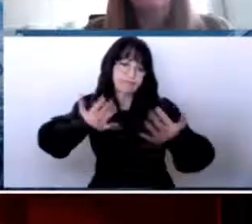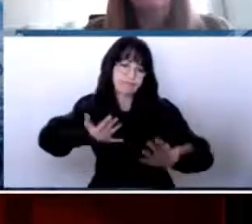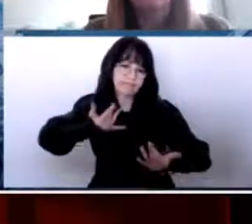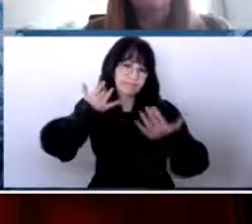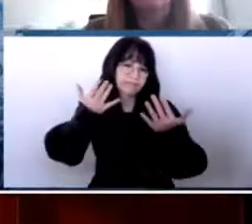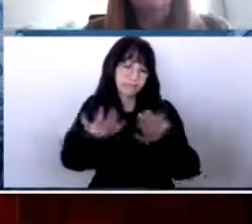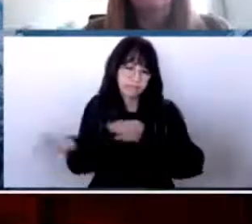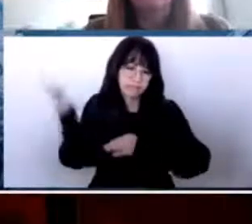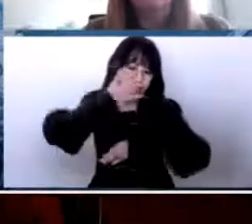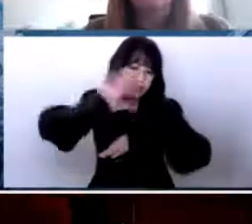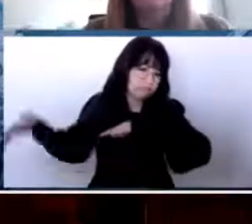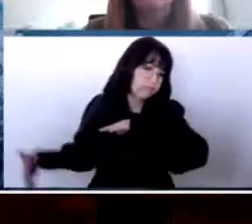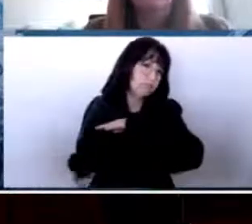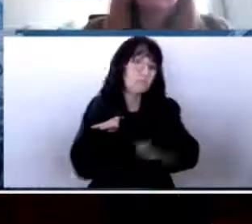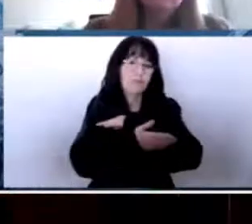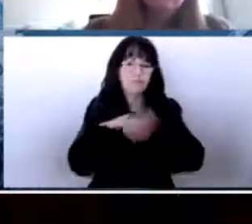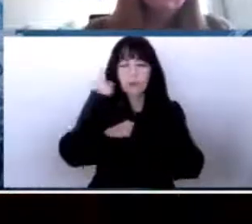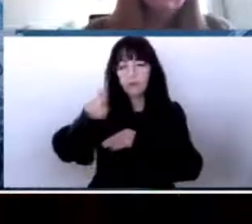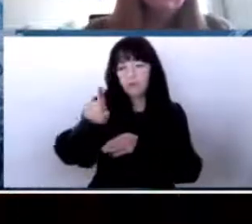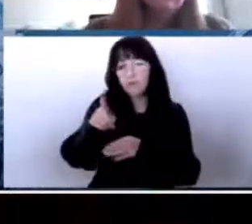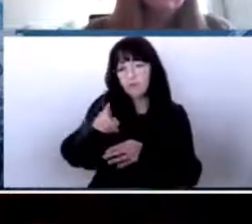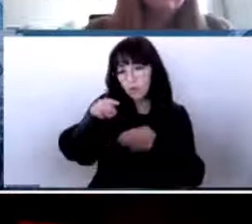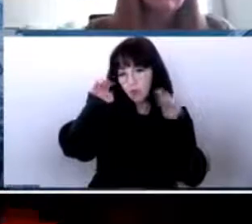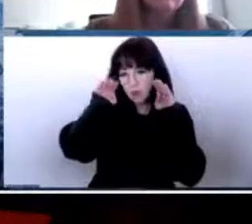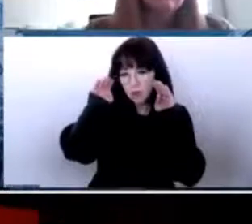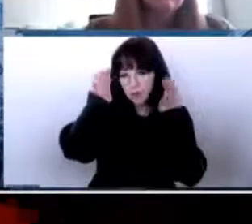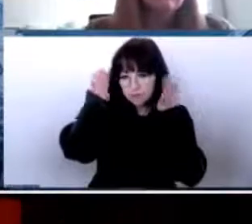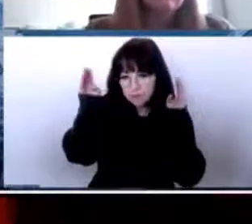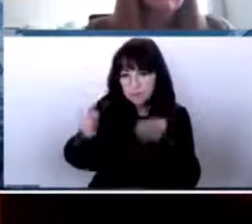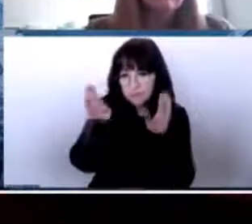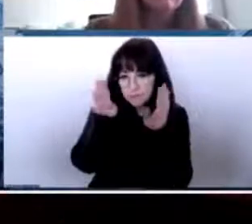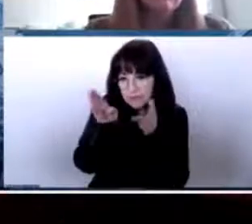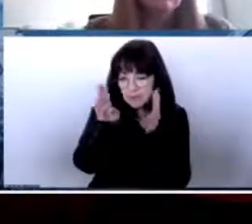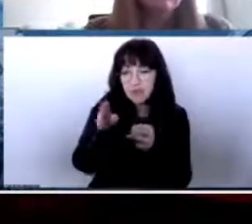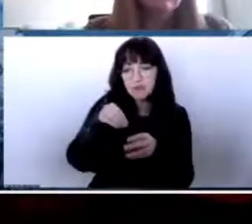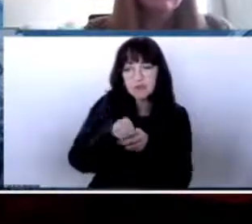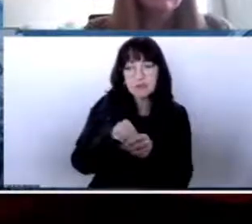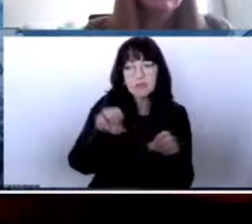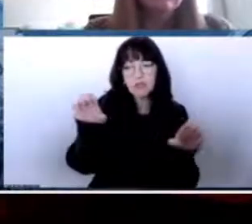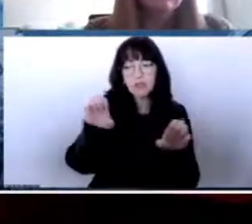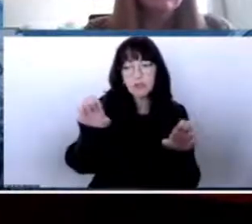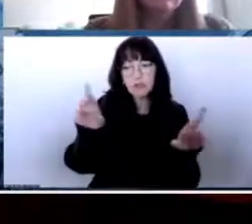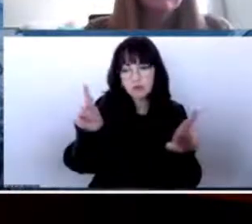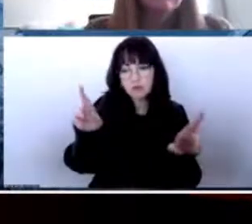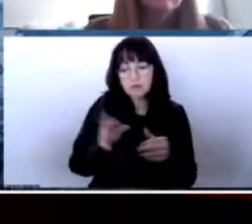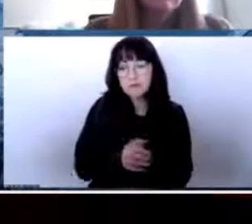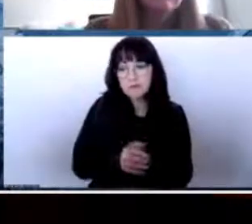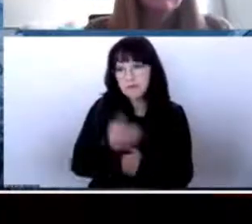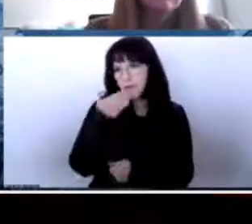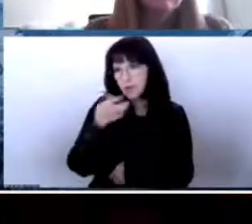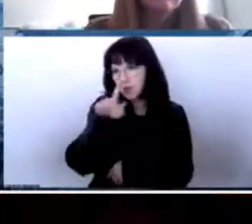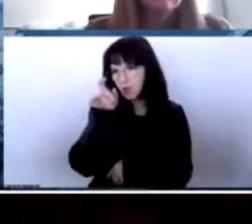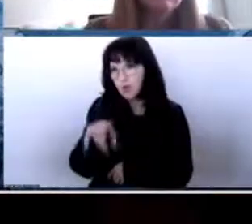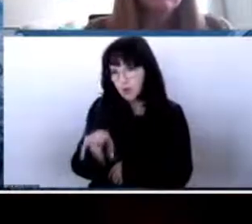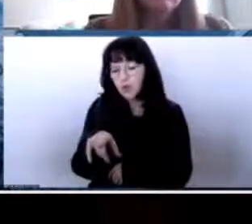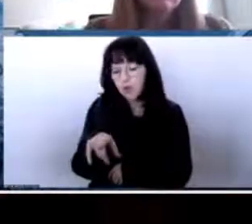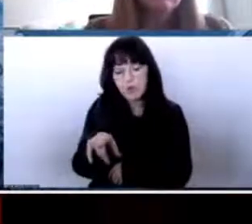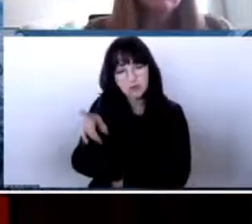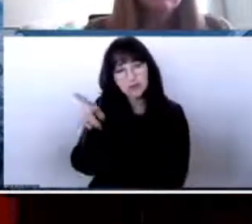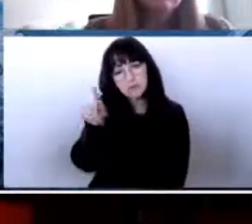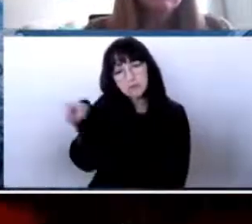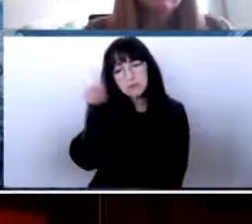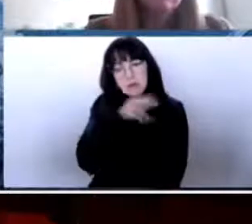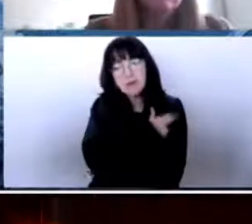a question for the hospitals. AJ, any thoughts on that? No, I think, like you said, it's a good question for the hospitals. They do have a can-do attitude, which